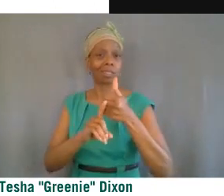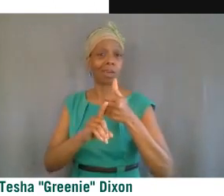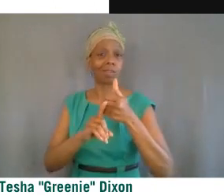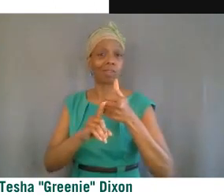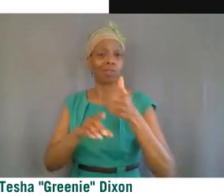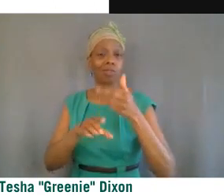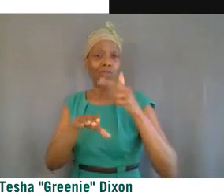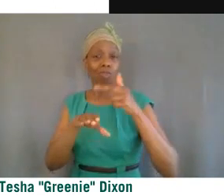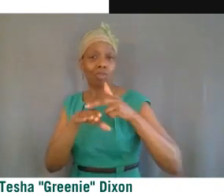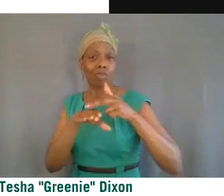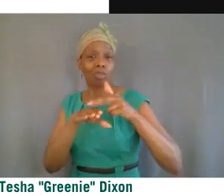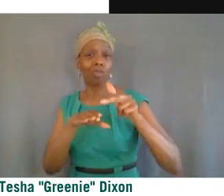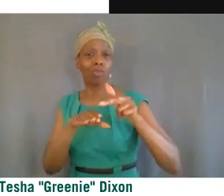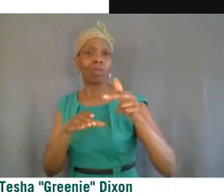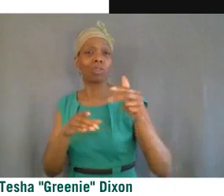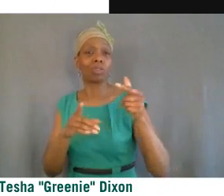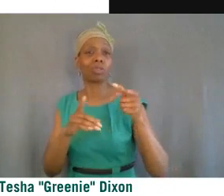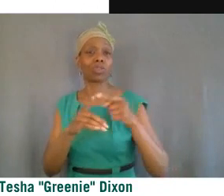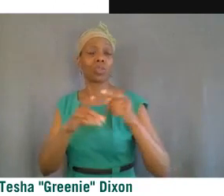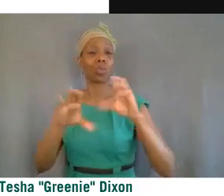a group of